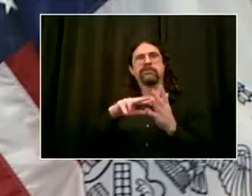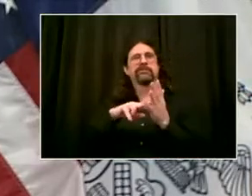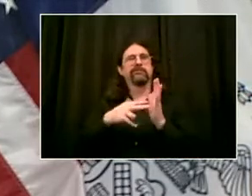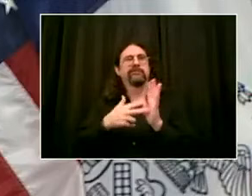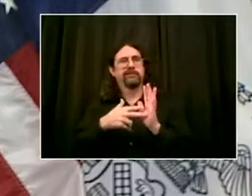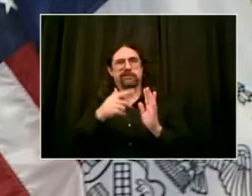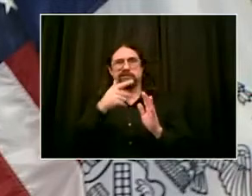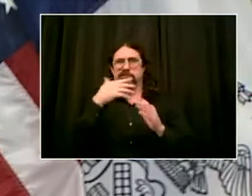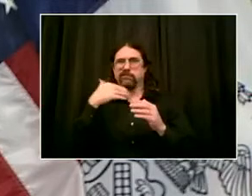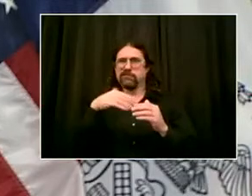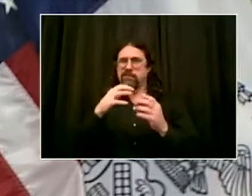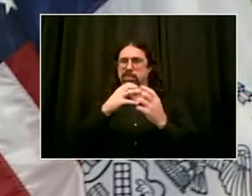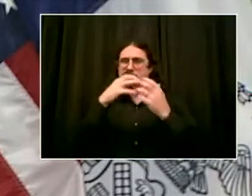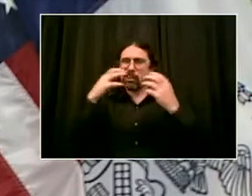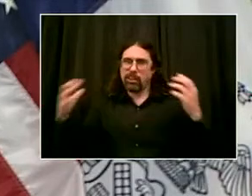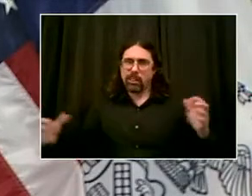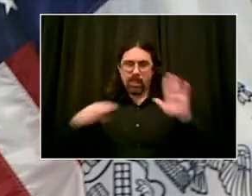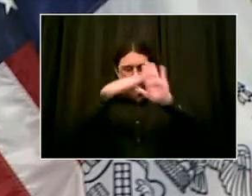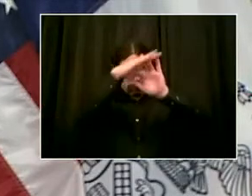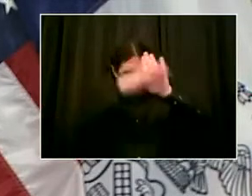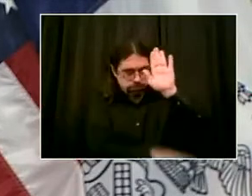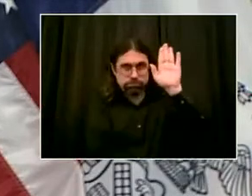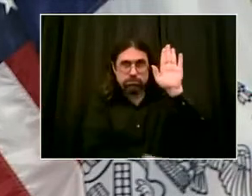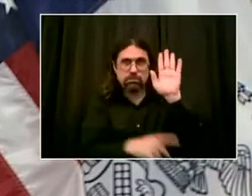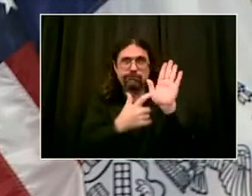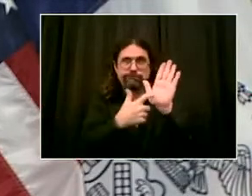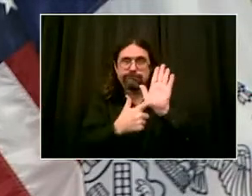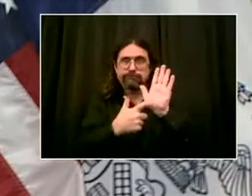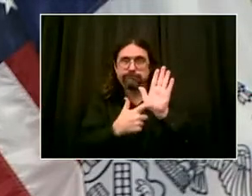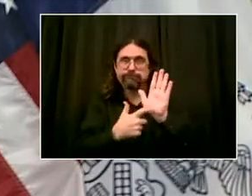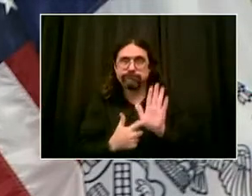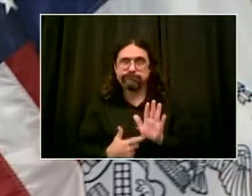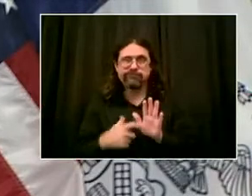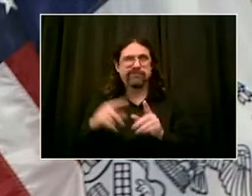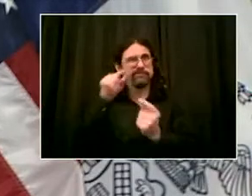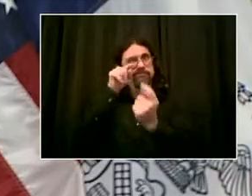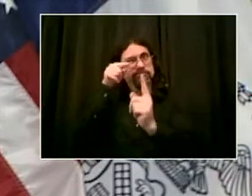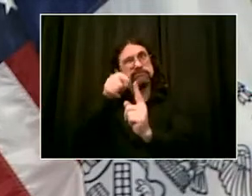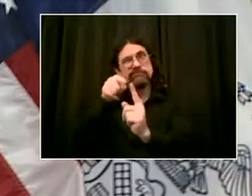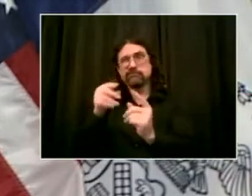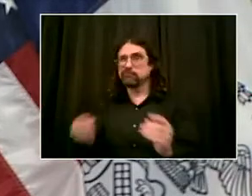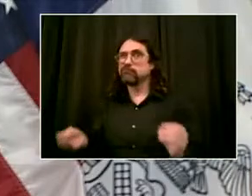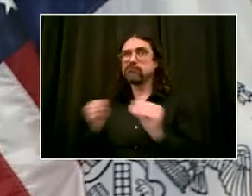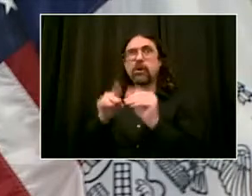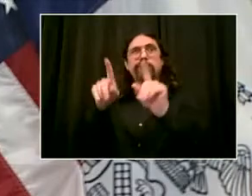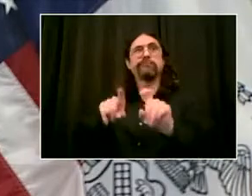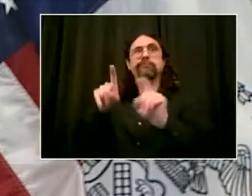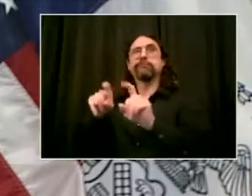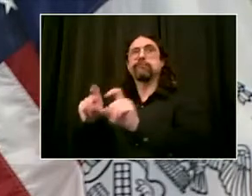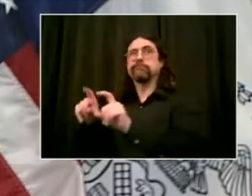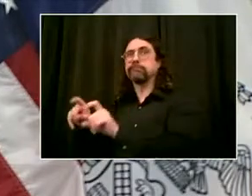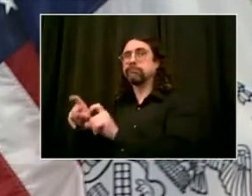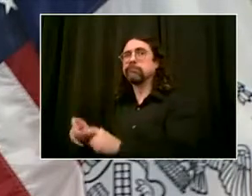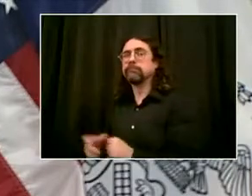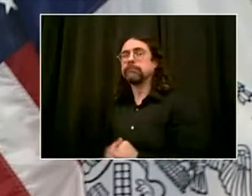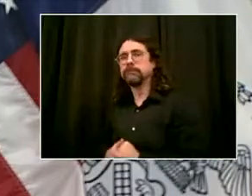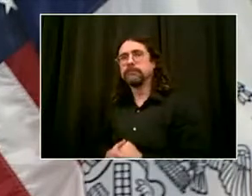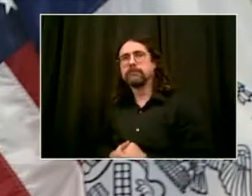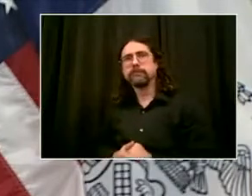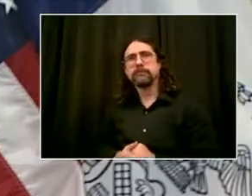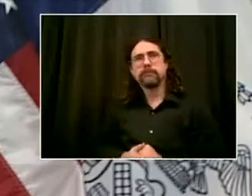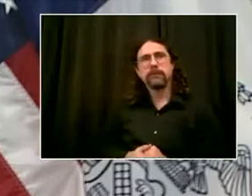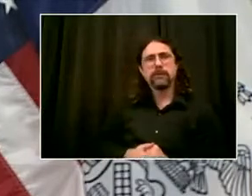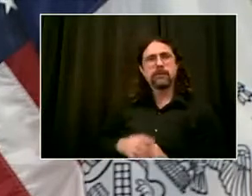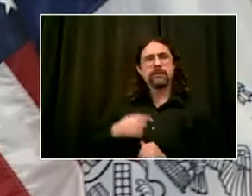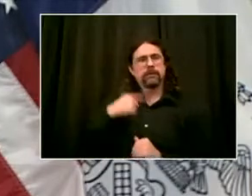measures um right now and that's what we're ramping up to do Rema but let's be clear about how the piece is going to come together